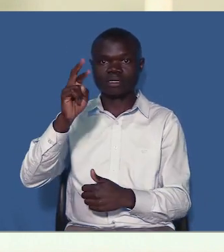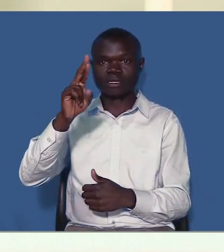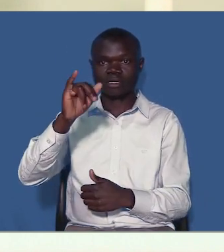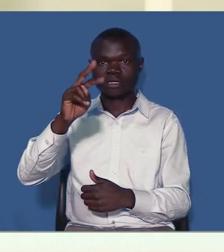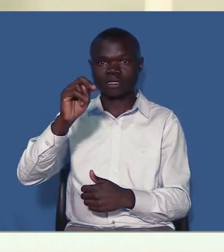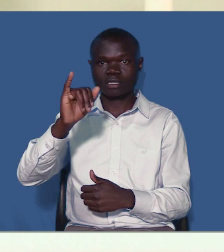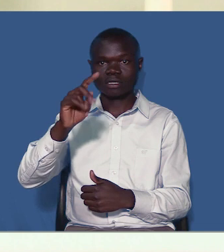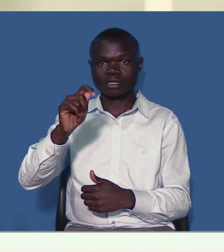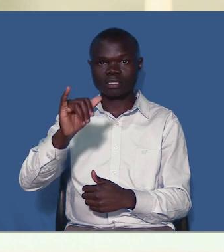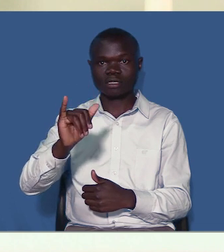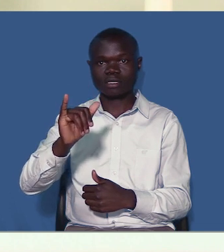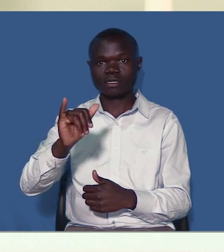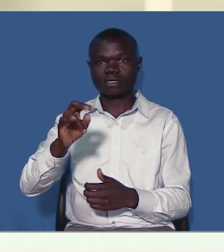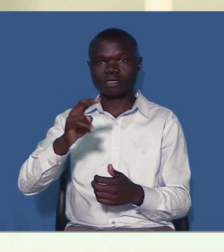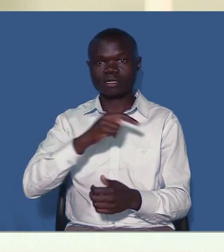that event.